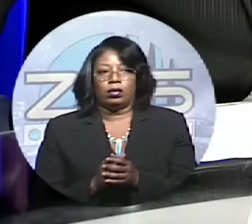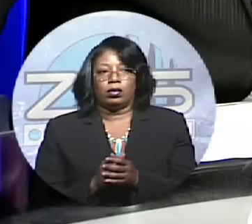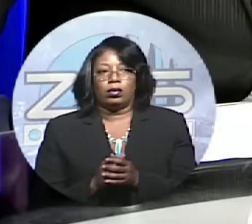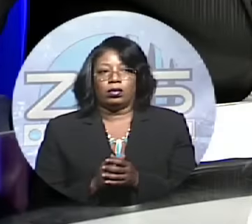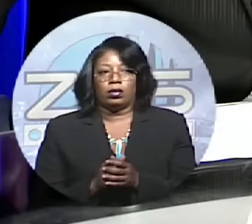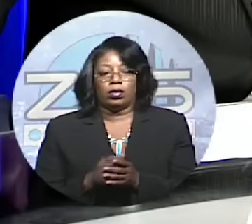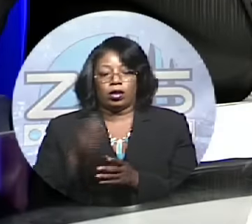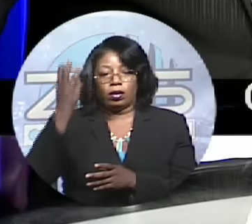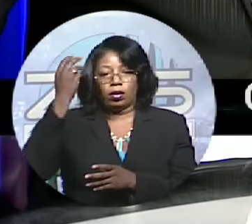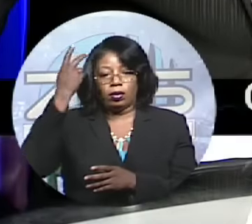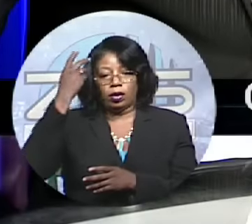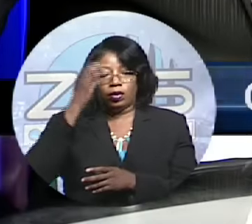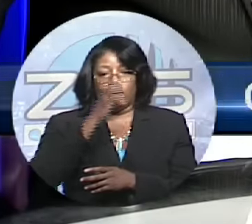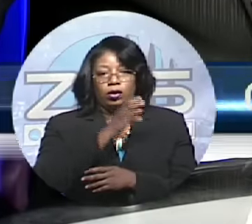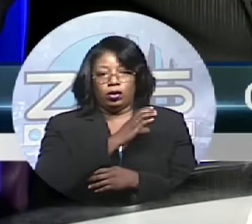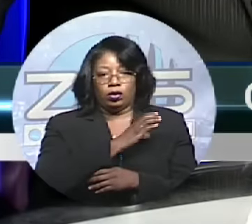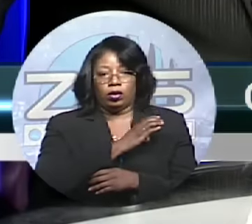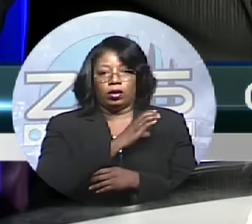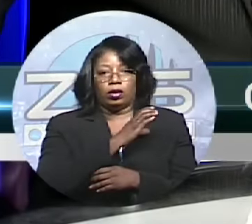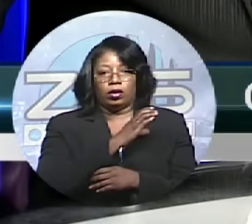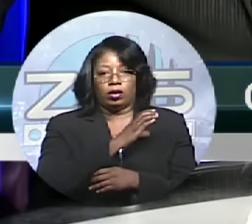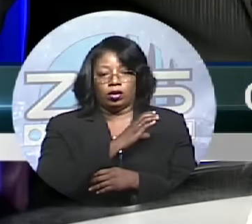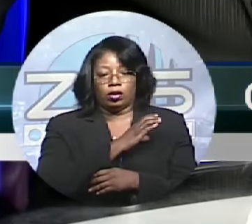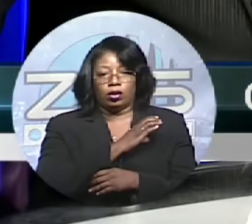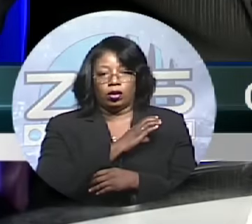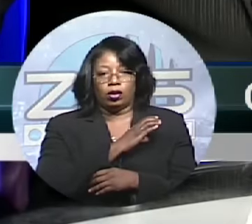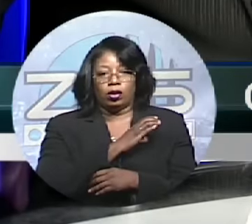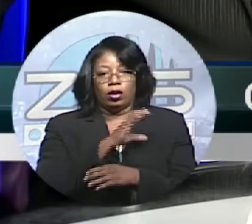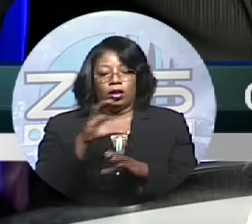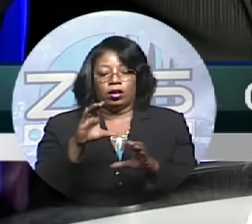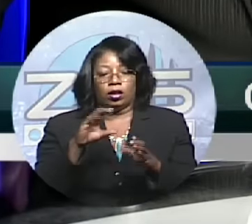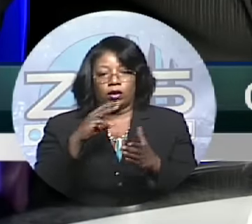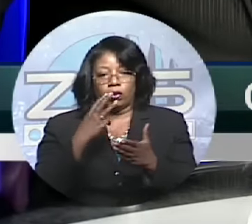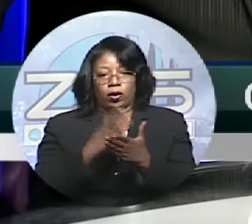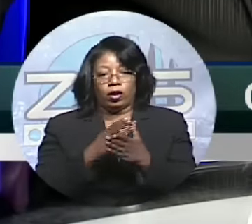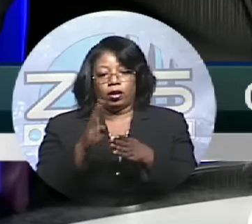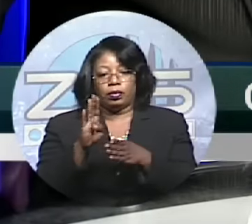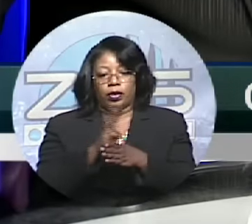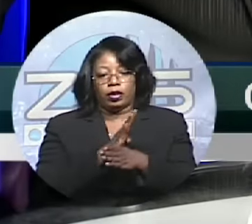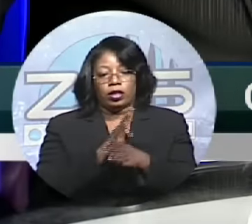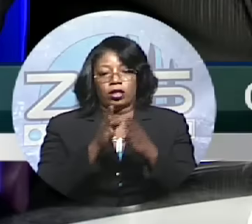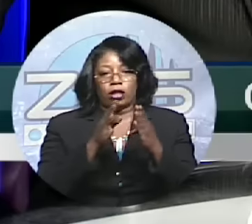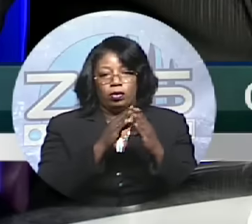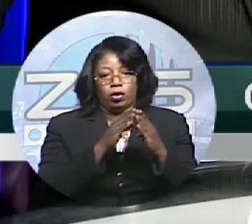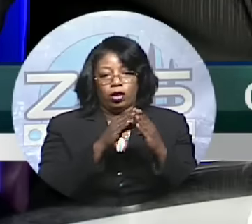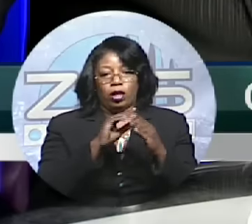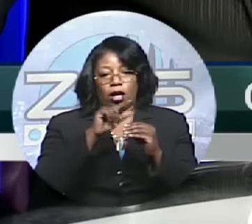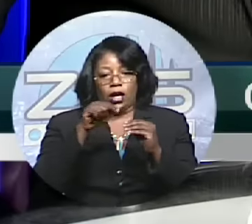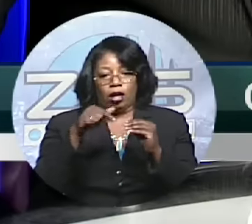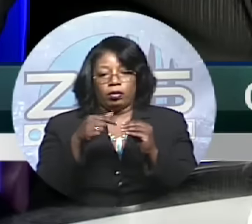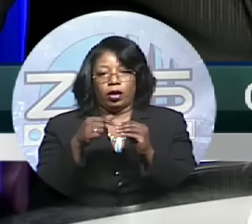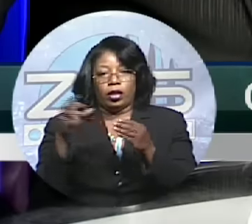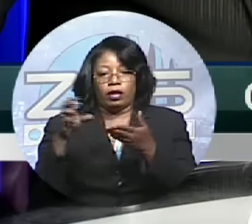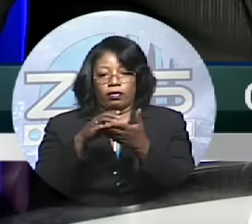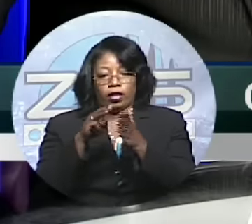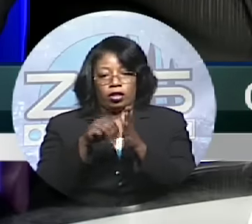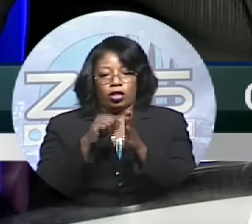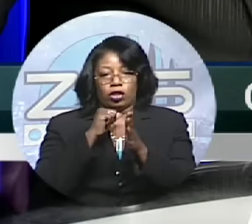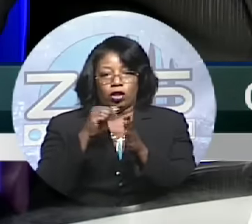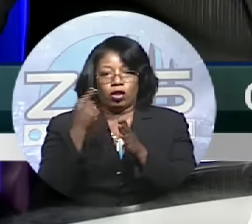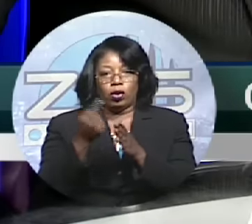Prime Minister, the Right Honorable Perry Christie hits a home run with the international business community on investing not only in the Bahamas,